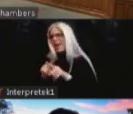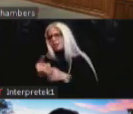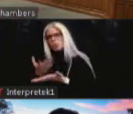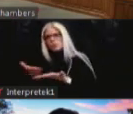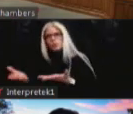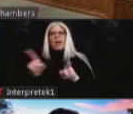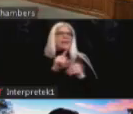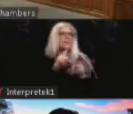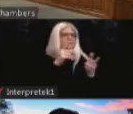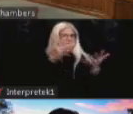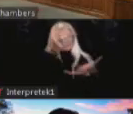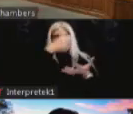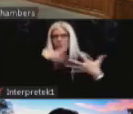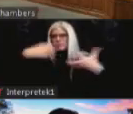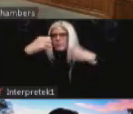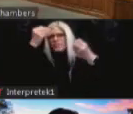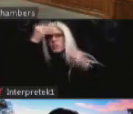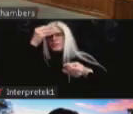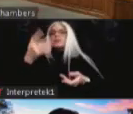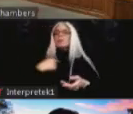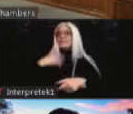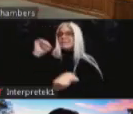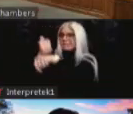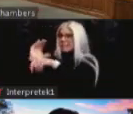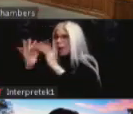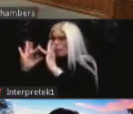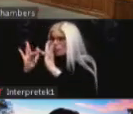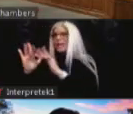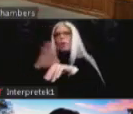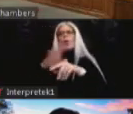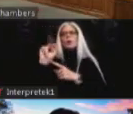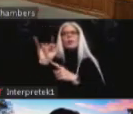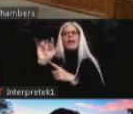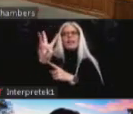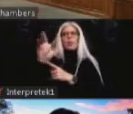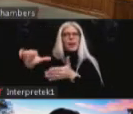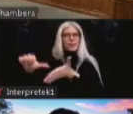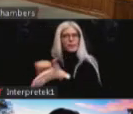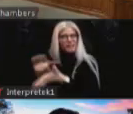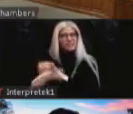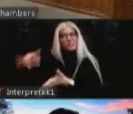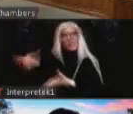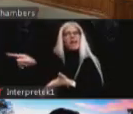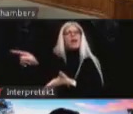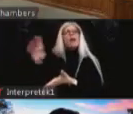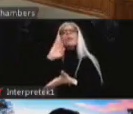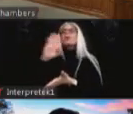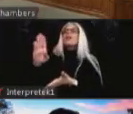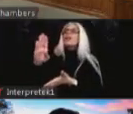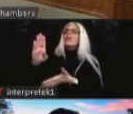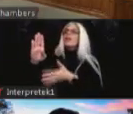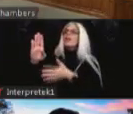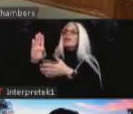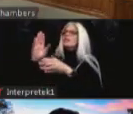we are building our website on our United Way page that will house the landscaping survey. So community